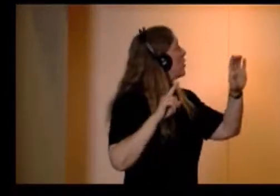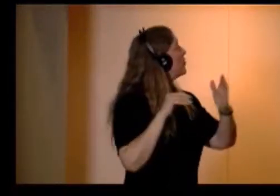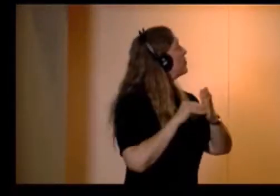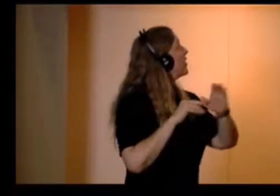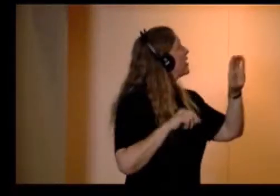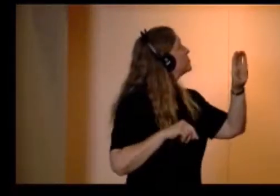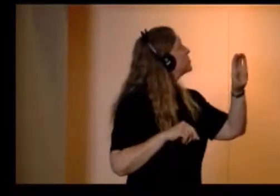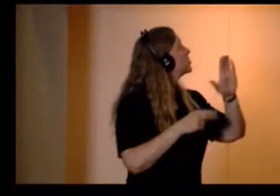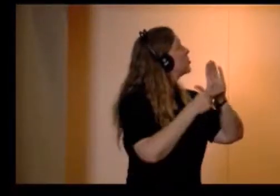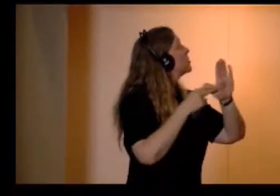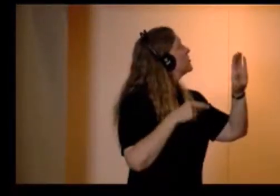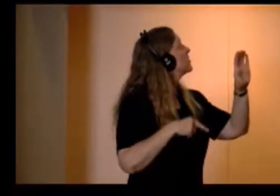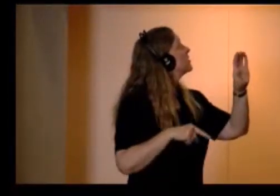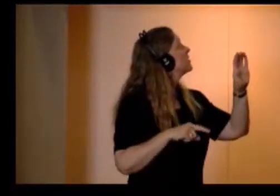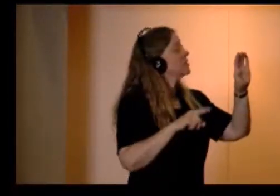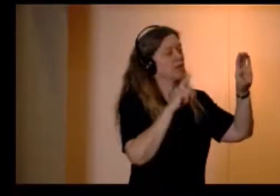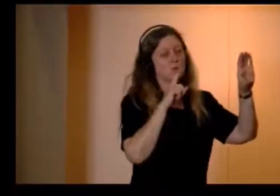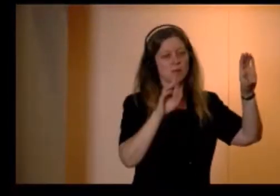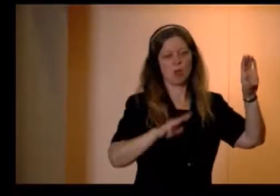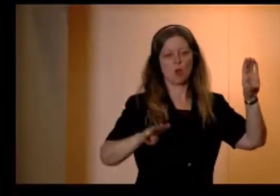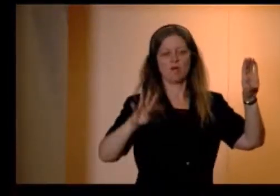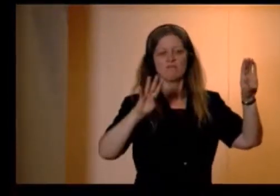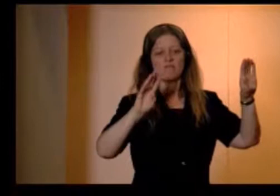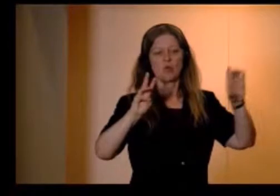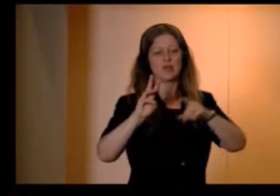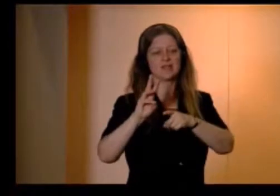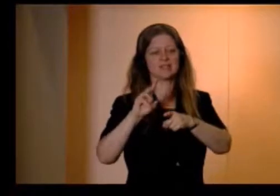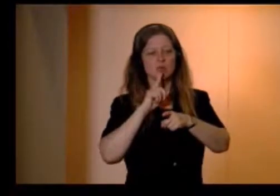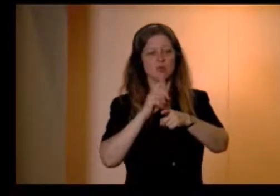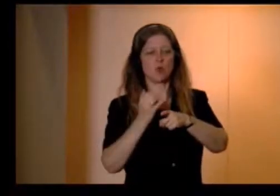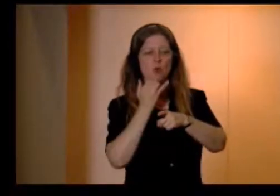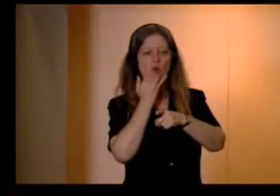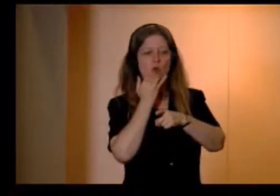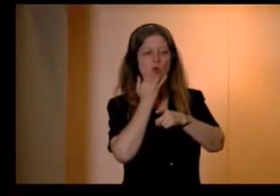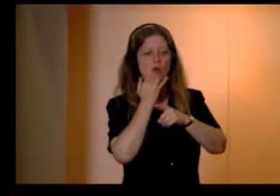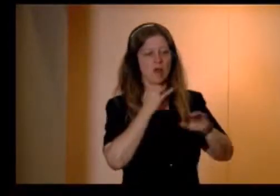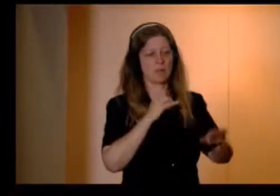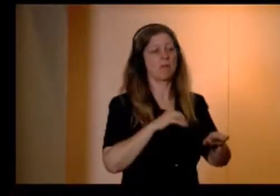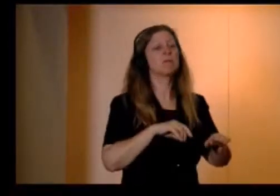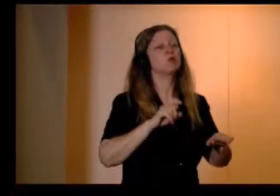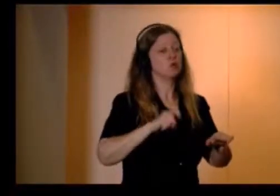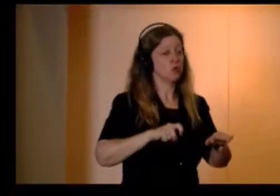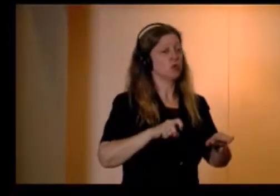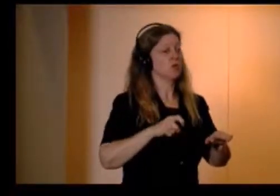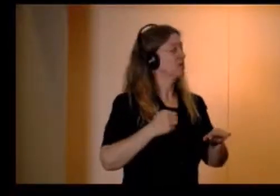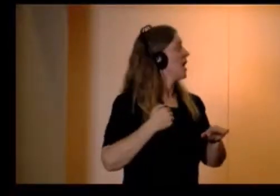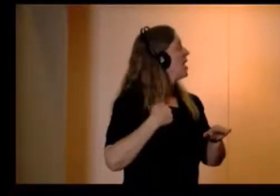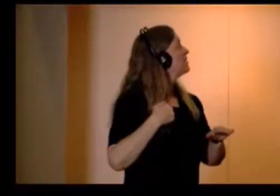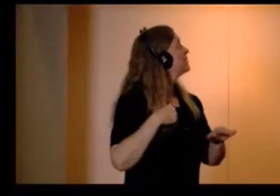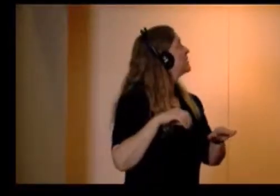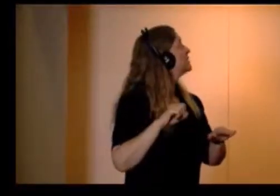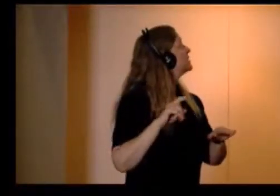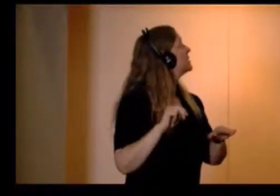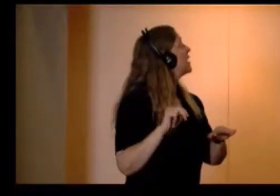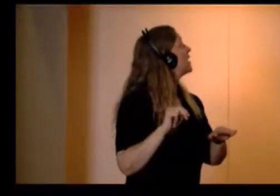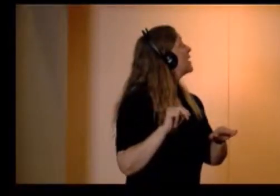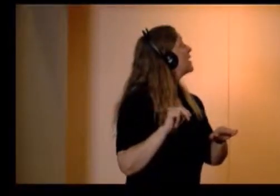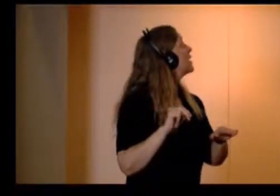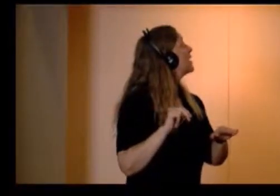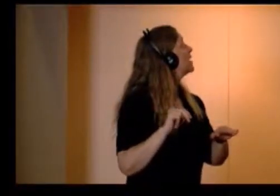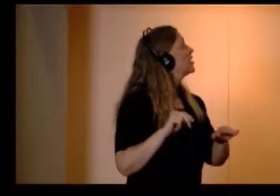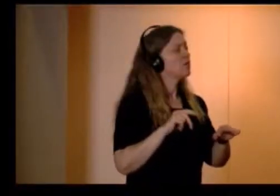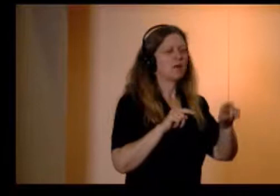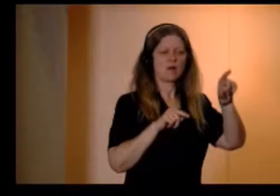classified as unstained, where we only, about 46 were wrong. And the same thing on the bottom, they should have been stained. And we get about a